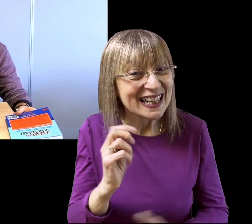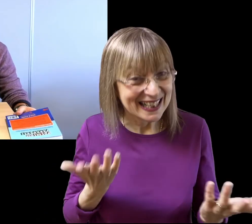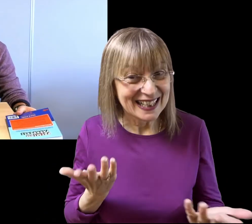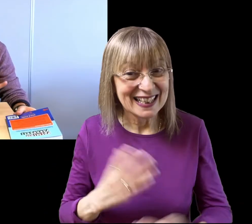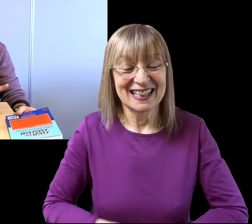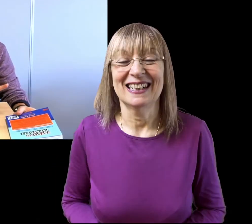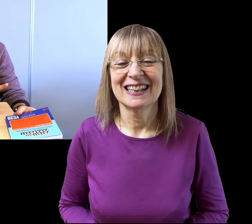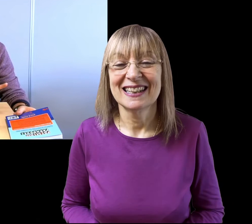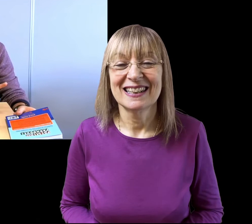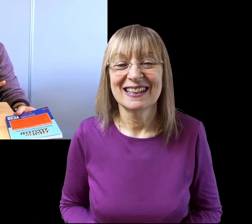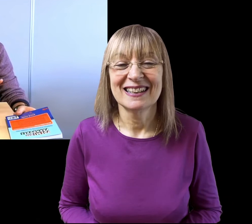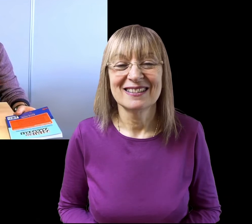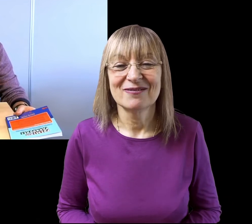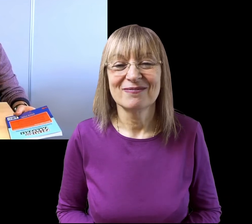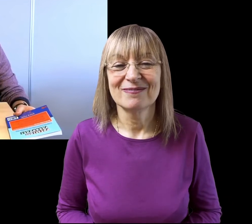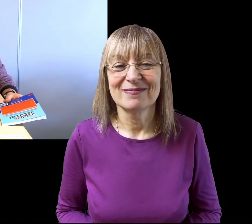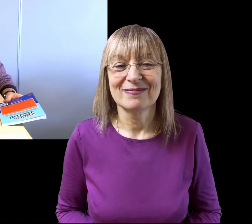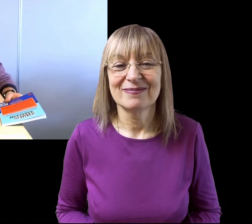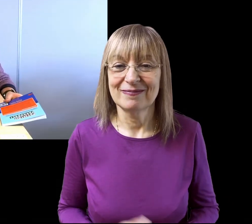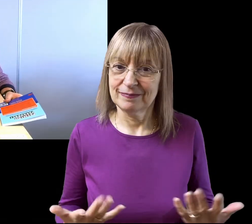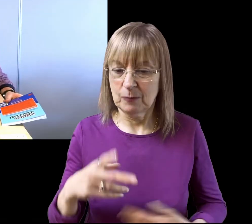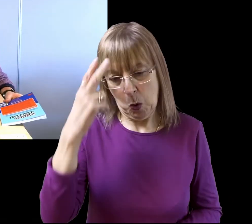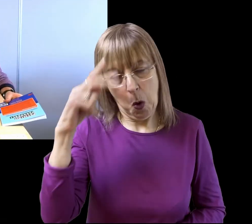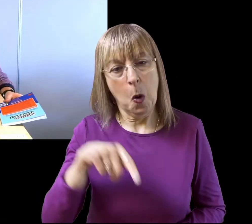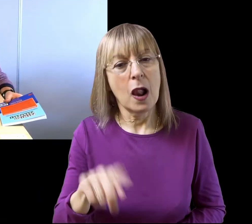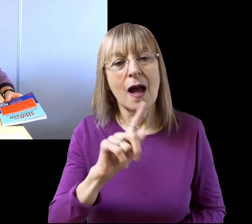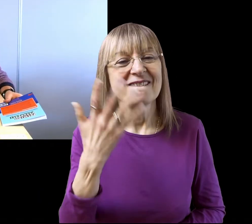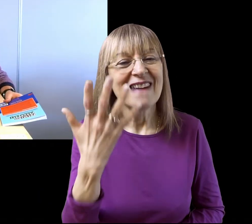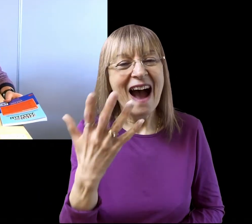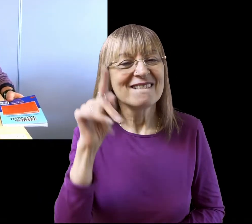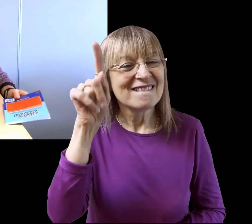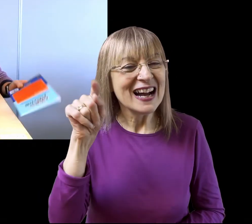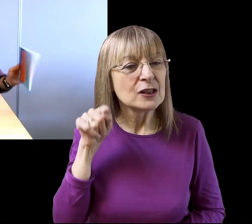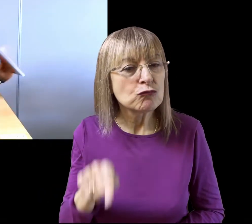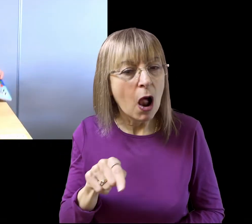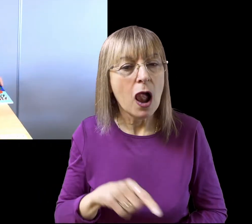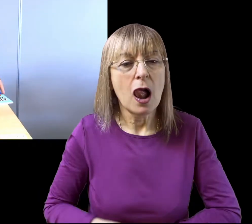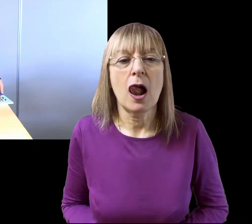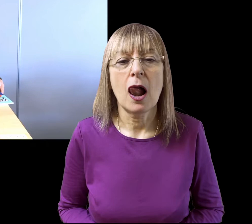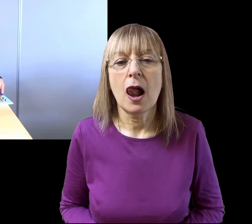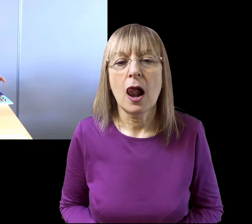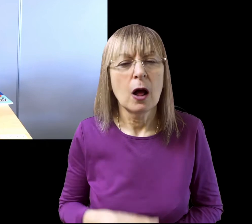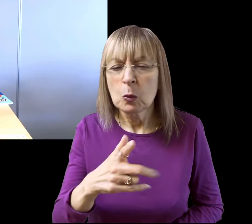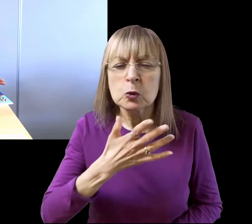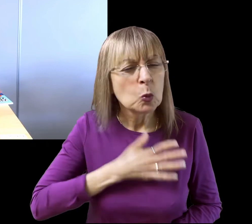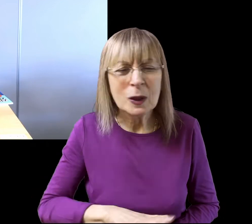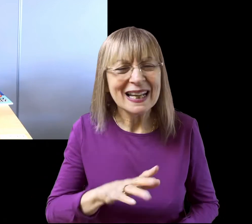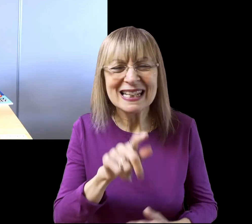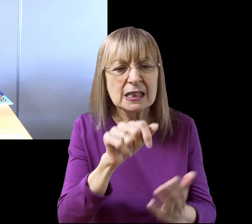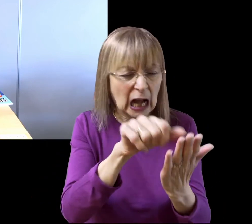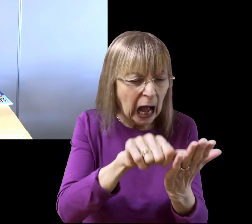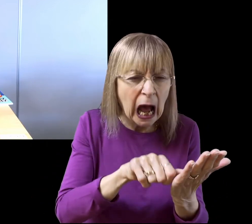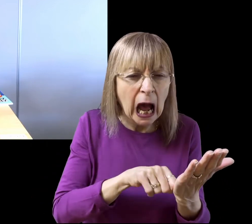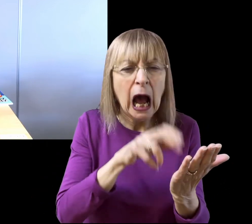times 2 times 1, which is 120. That's called 5 factorial. You wouldn't want to list